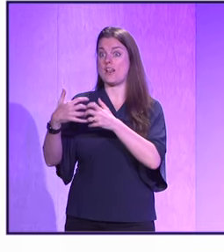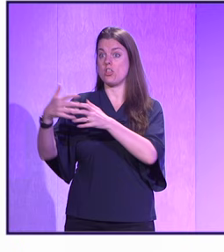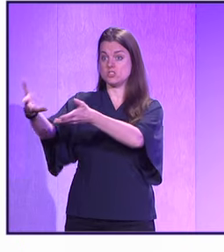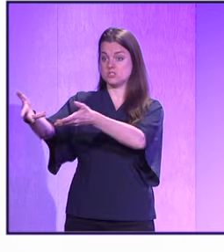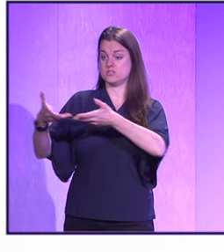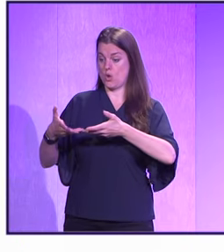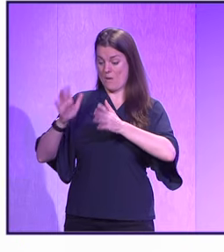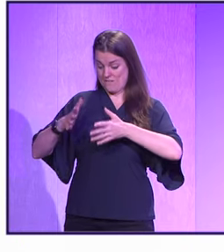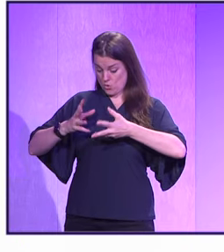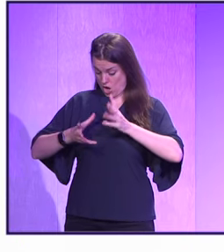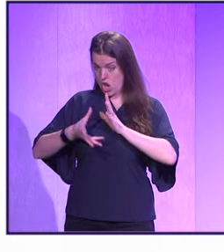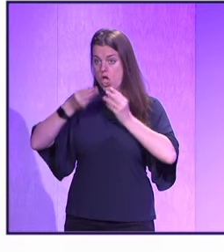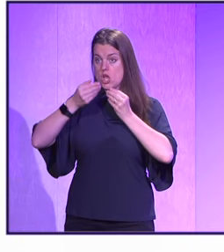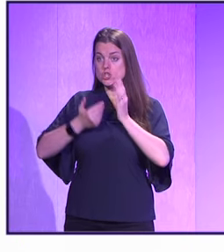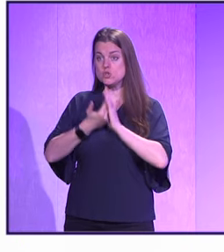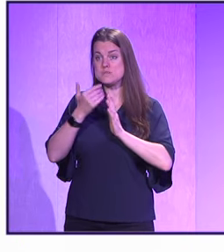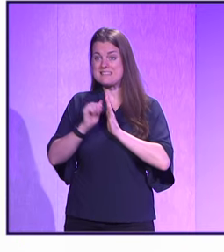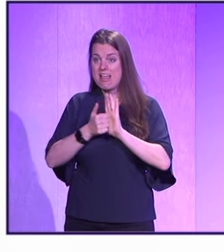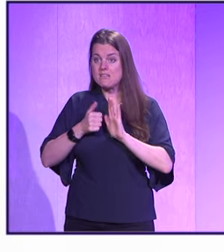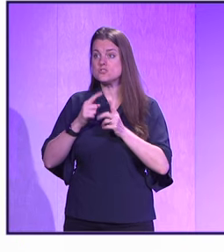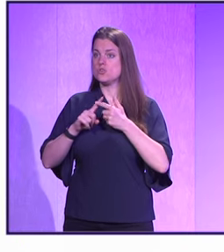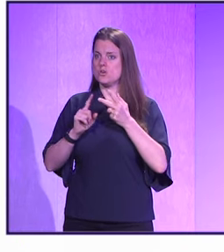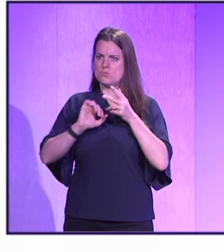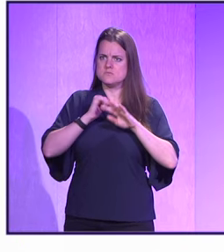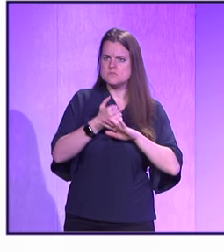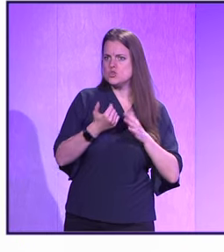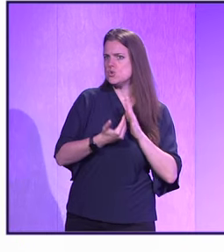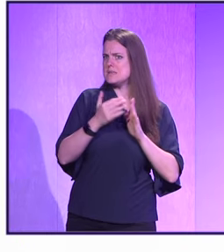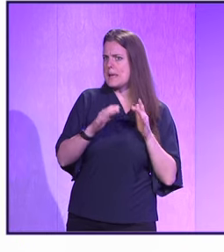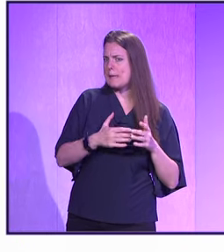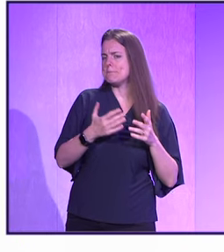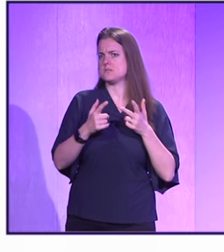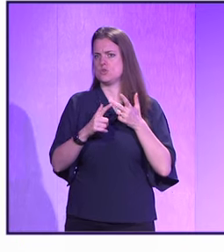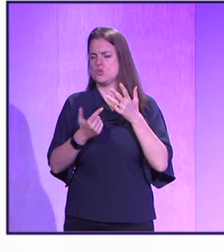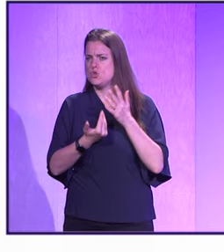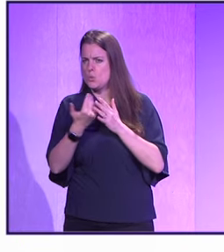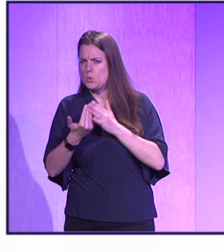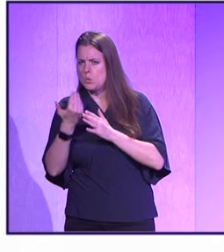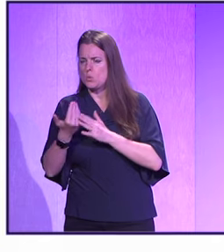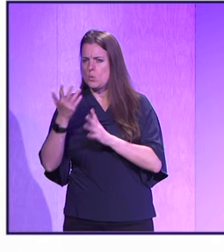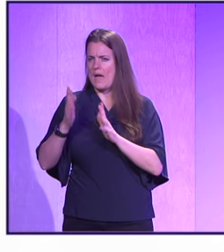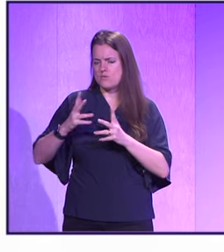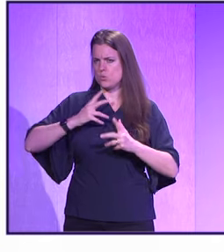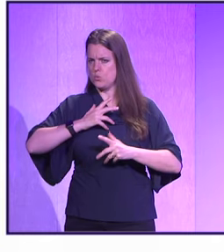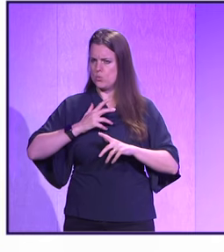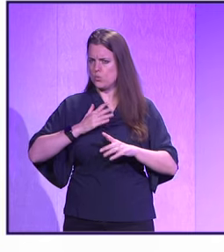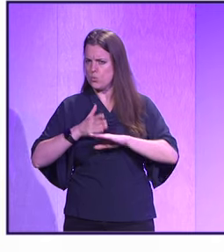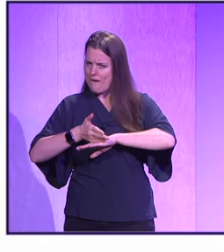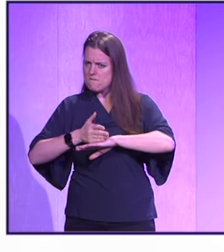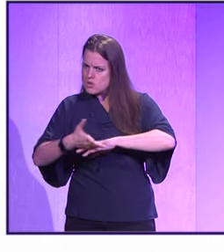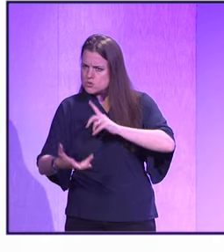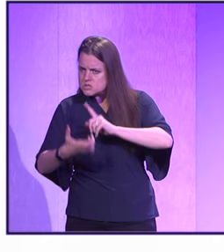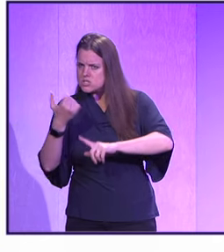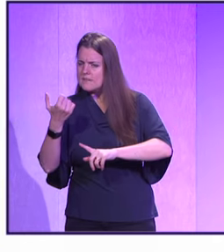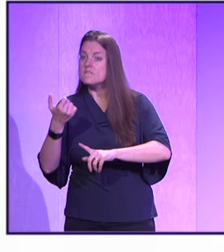new technologies, we need to learn new skills, new practices, new roles might emerge, and new teams might emerge off the back of that. But what